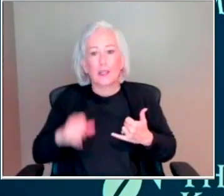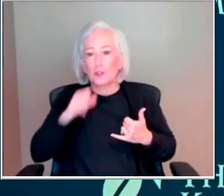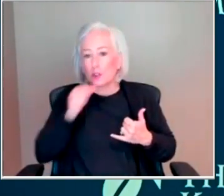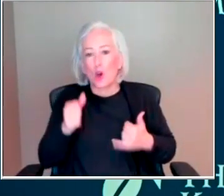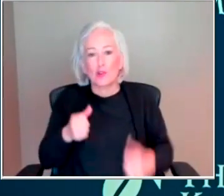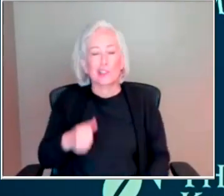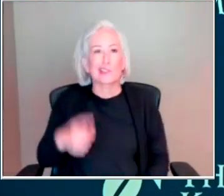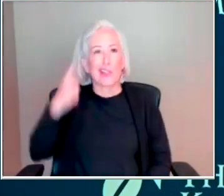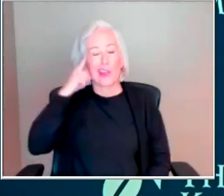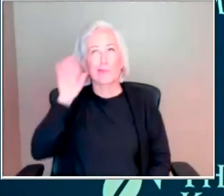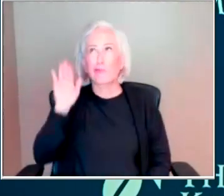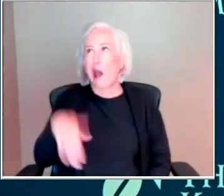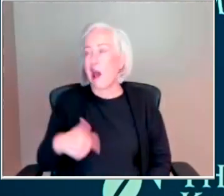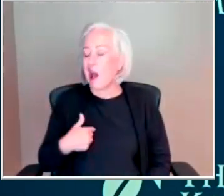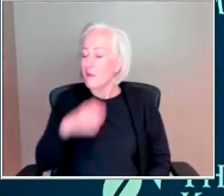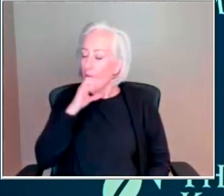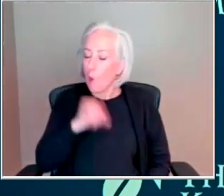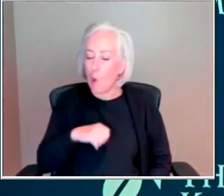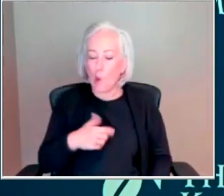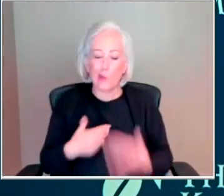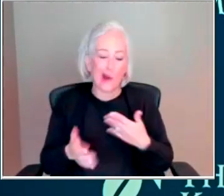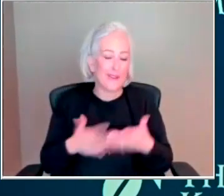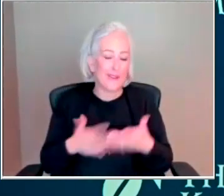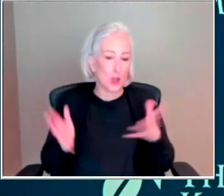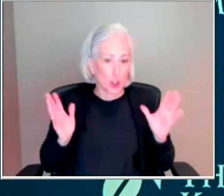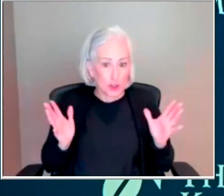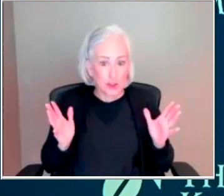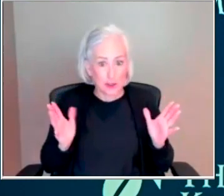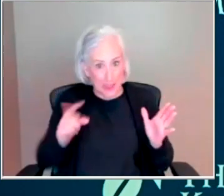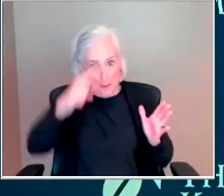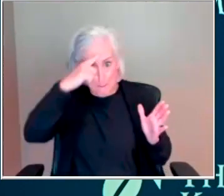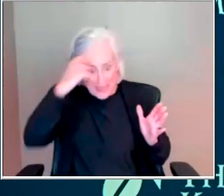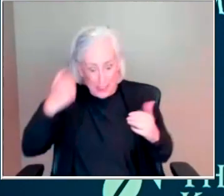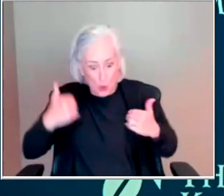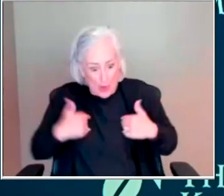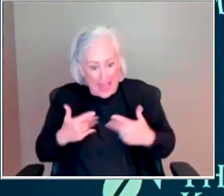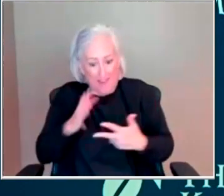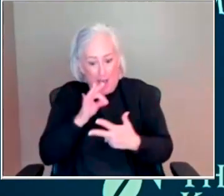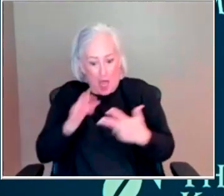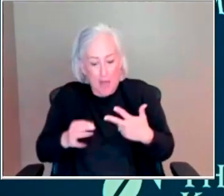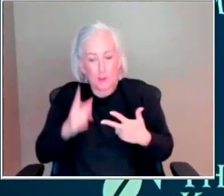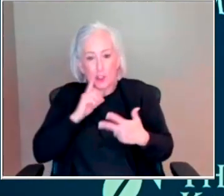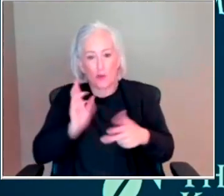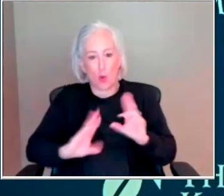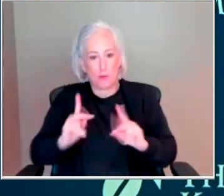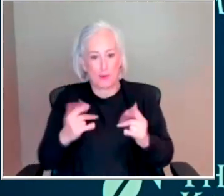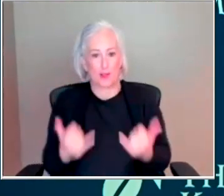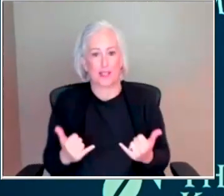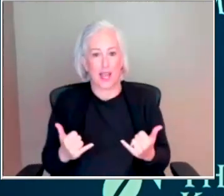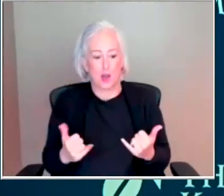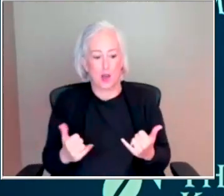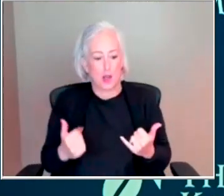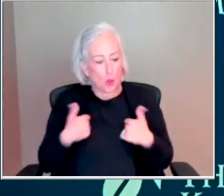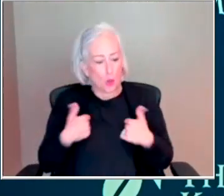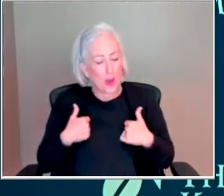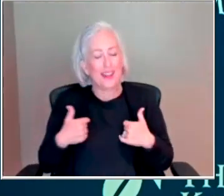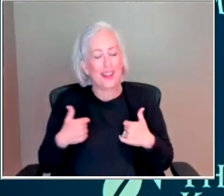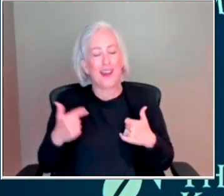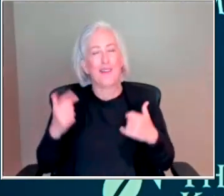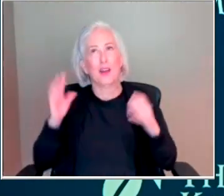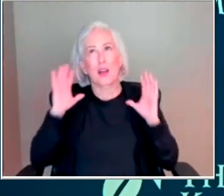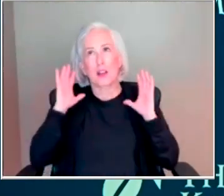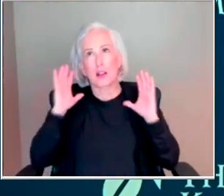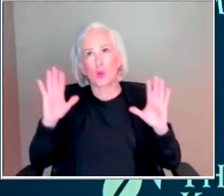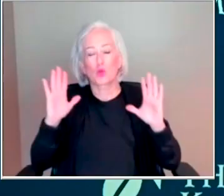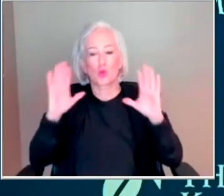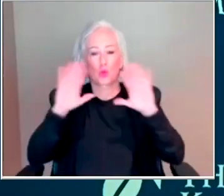I'm a little bit older or these kind of things. I think because really there are options for people now, and we have such a robust team, as Jan said, that